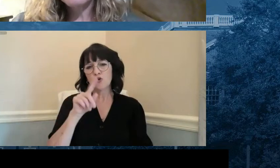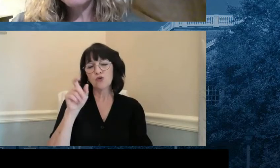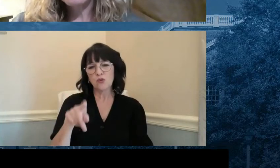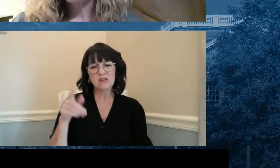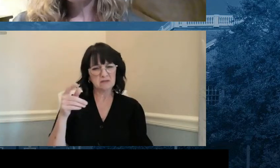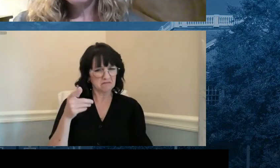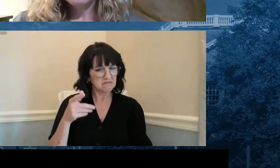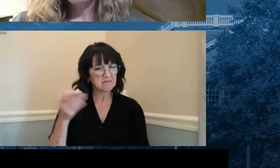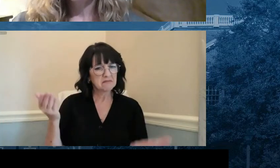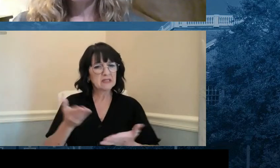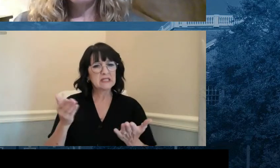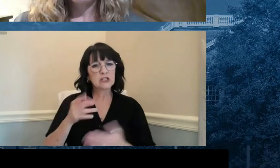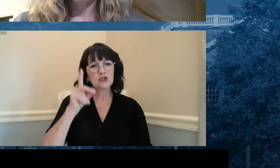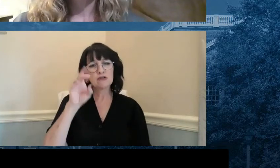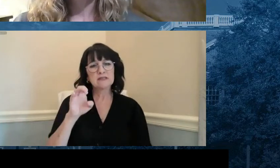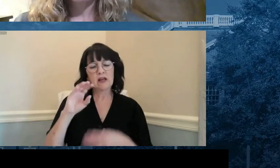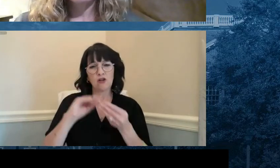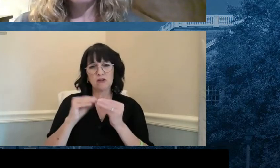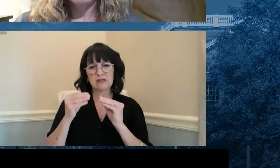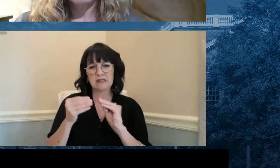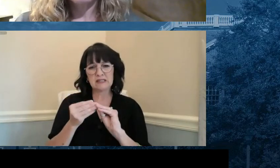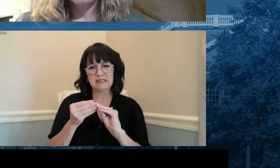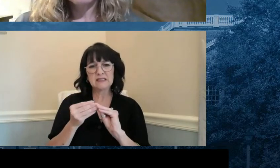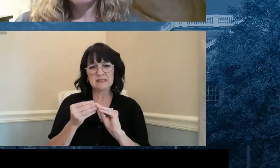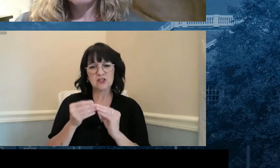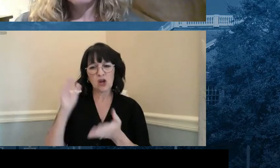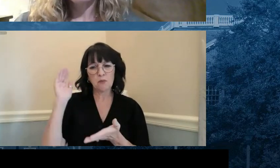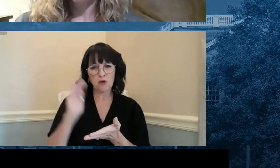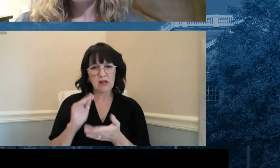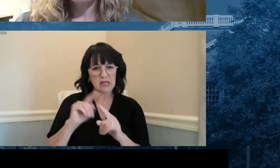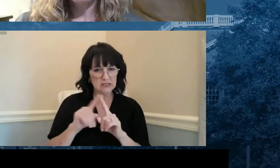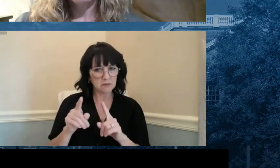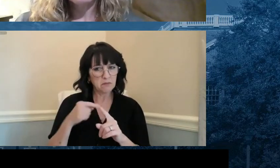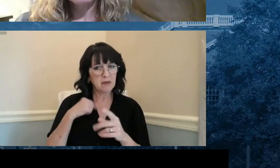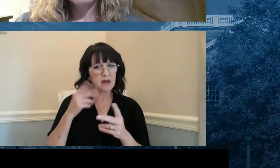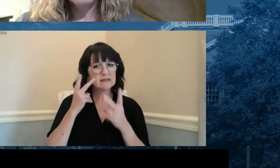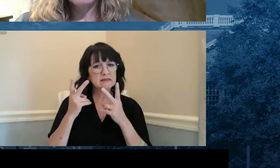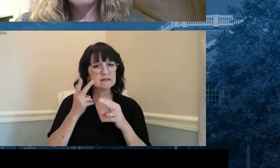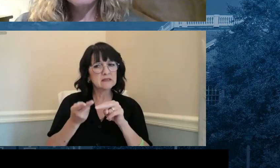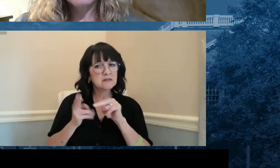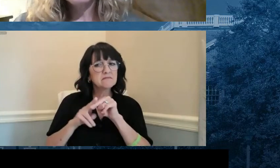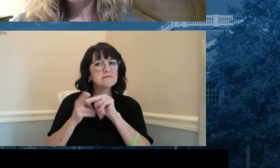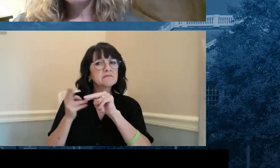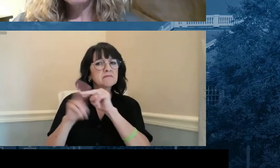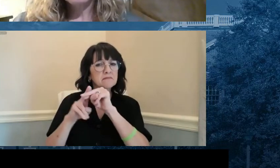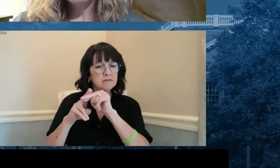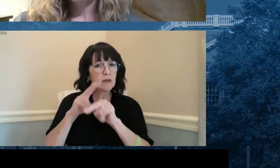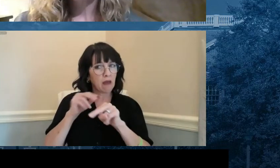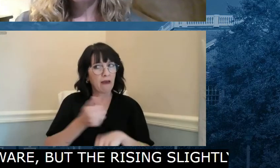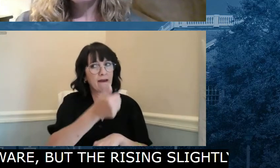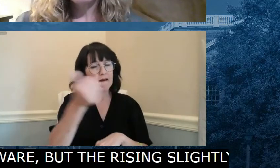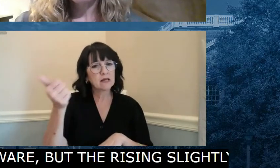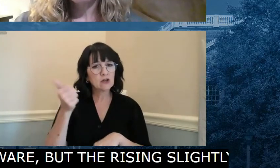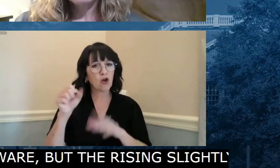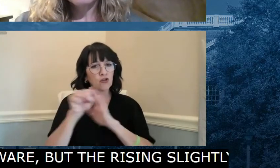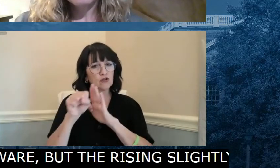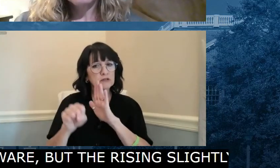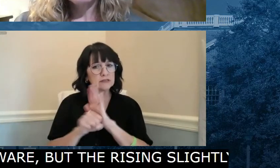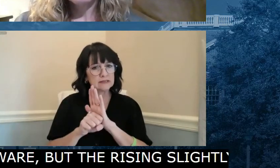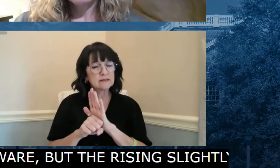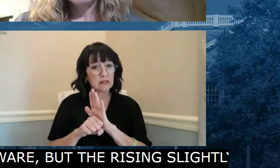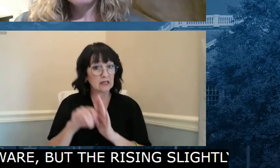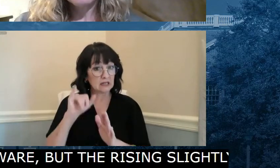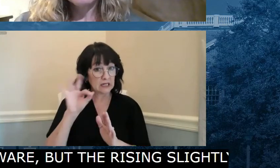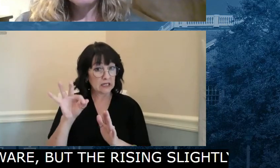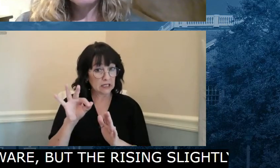Delaware, but they're rising slightly here and across the country, mostly due to the Delta variant. If the upward trend continues,